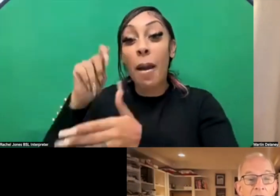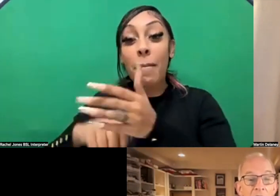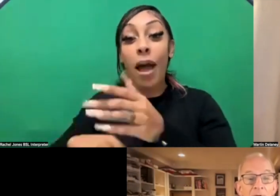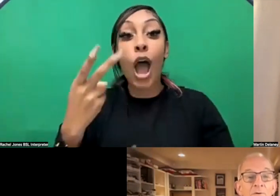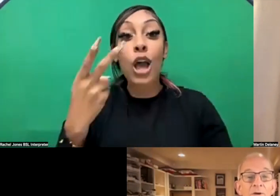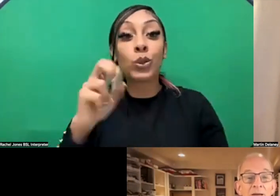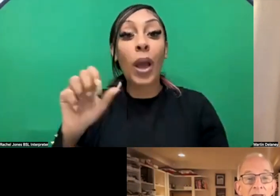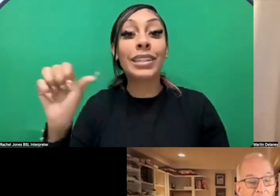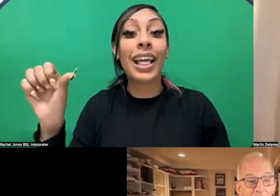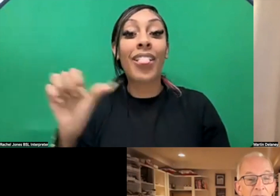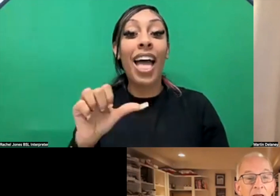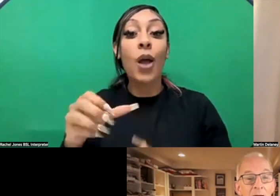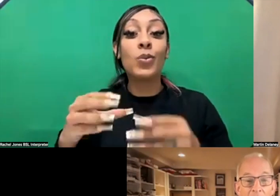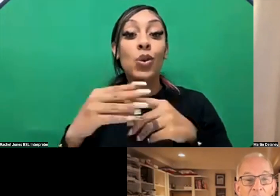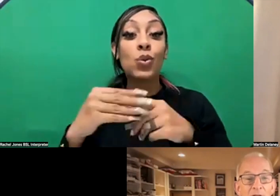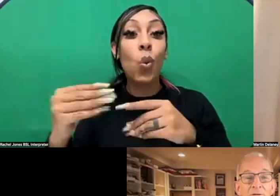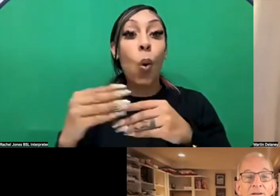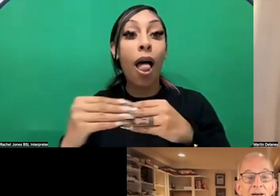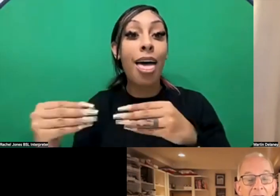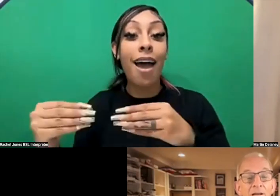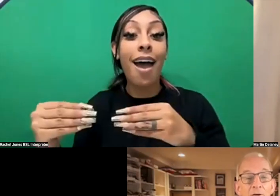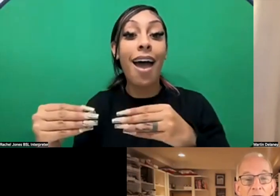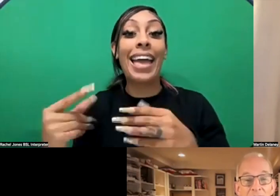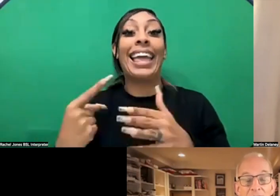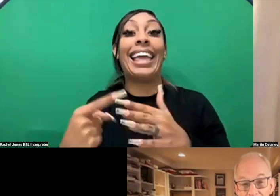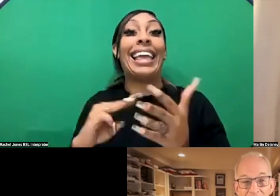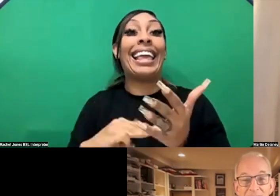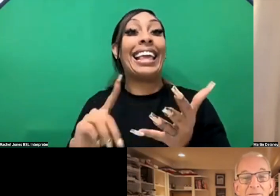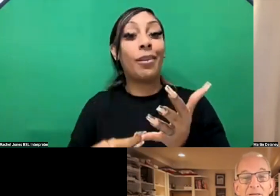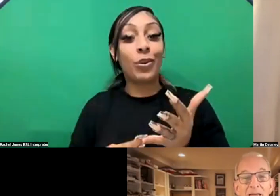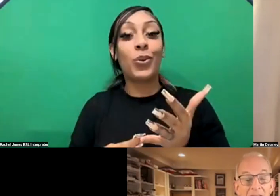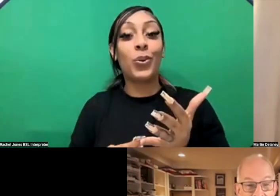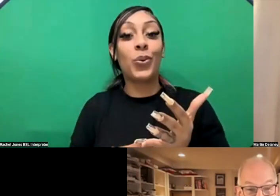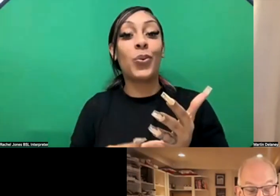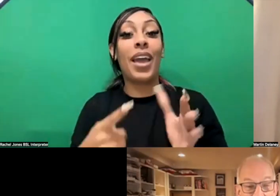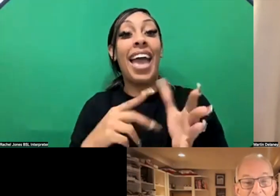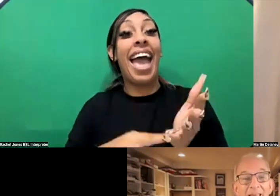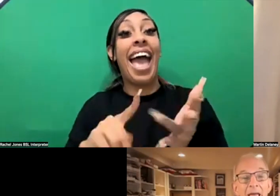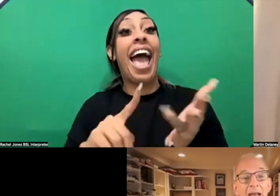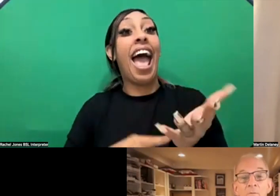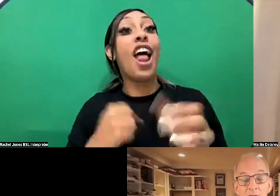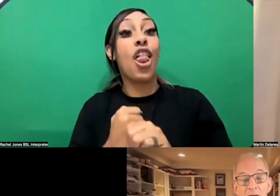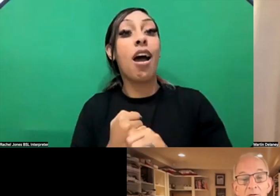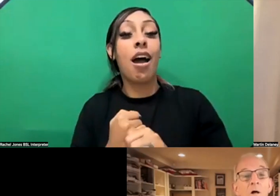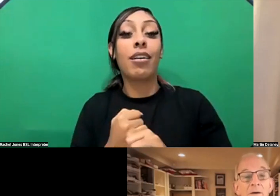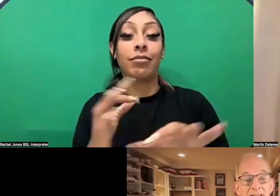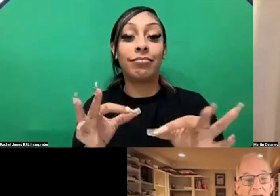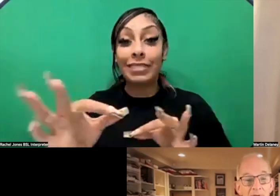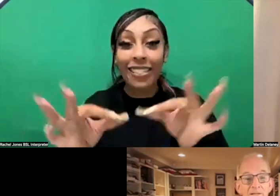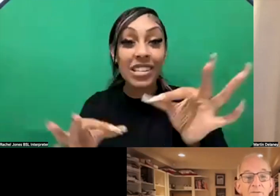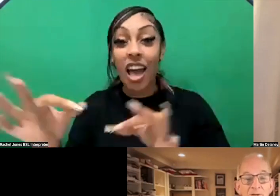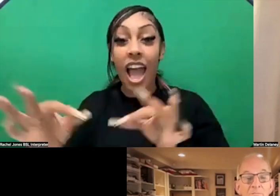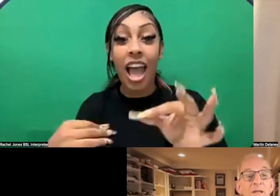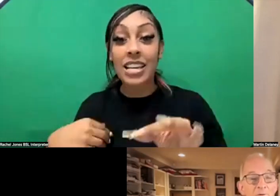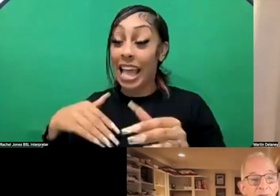$20,000 EMU Systems modular analog synthesizer. And he did. And I would spend all my time in